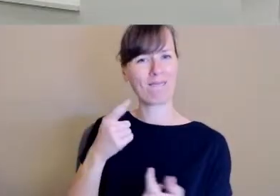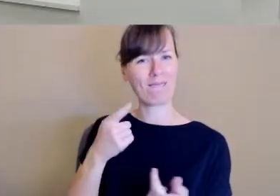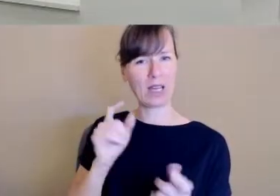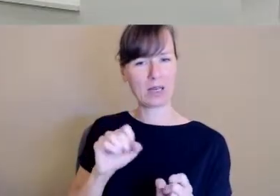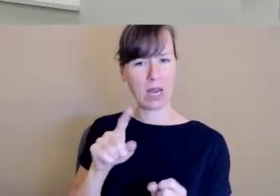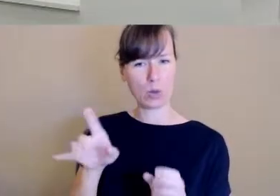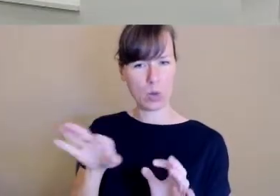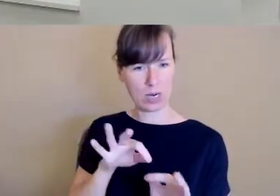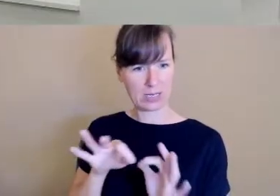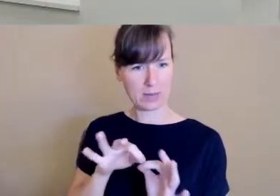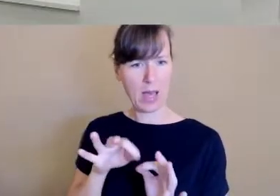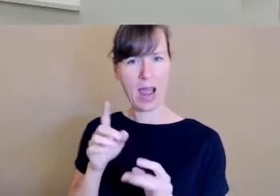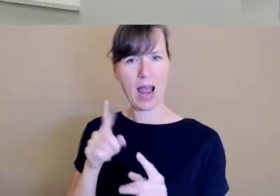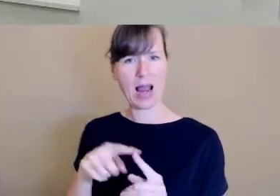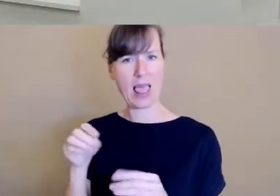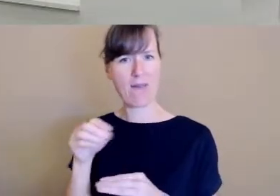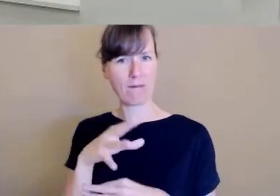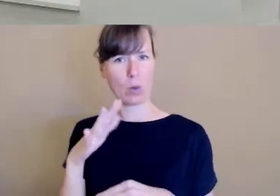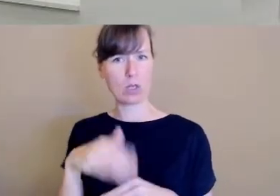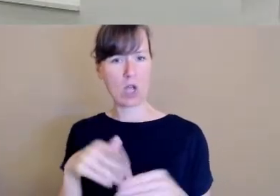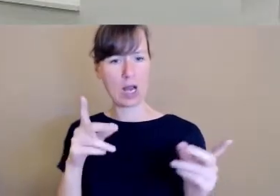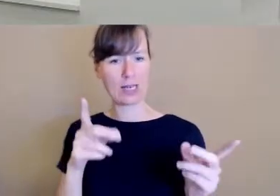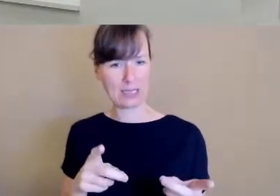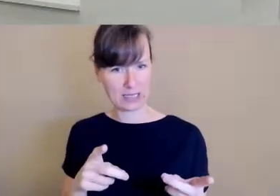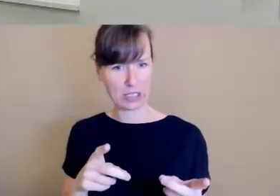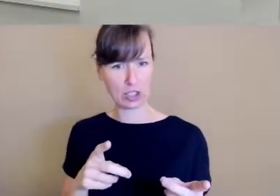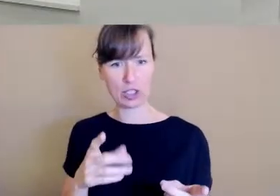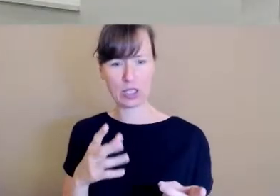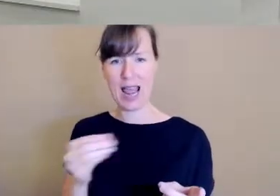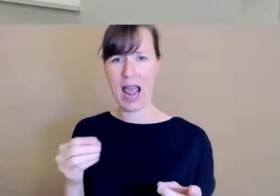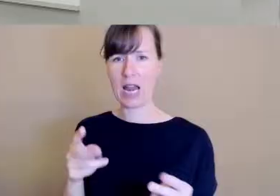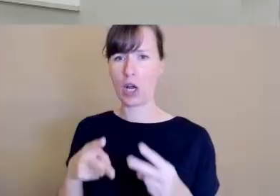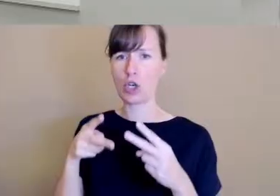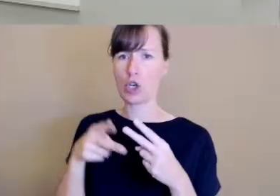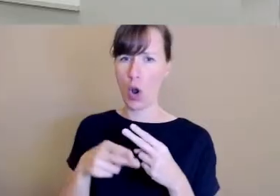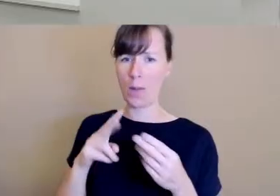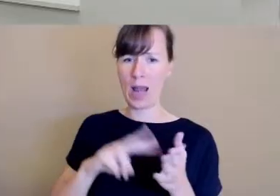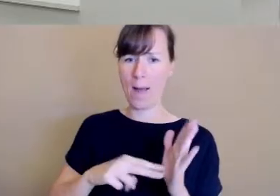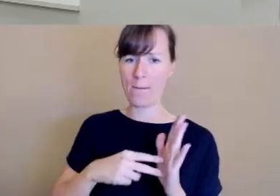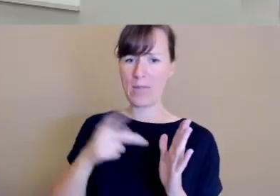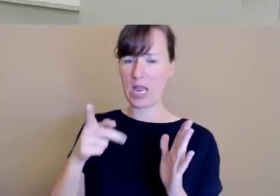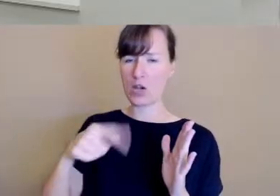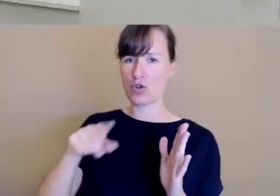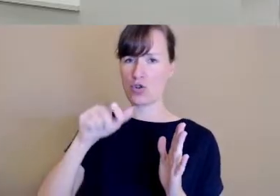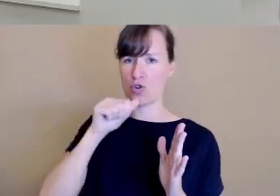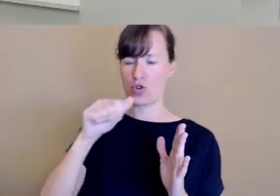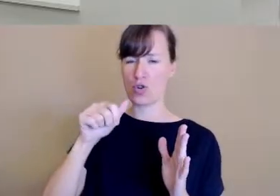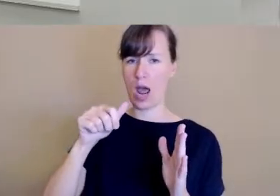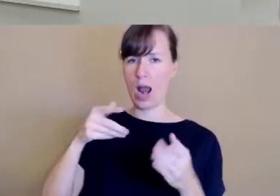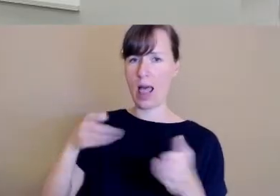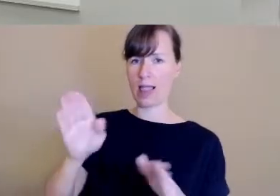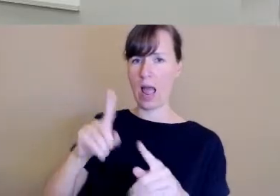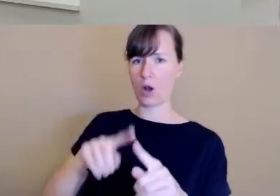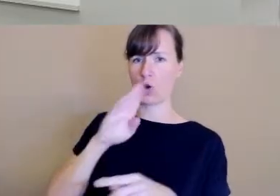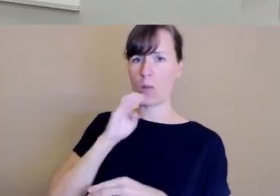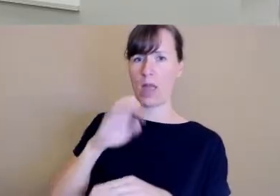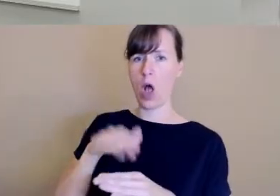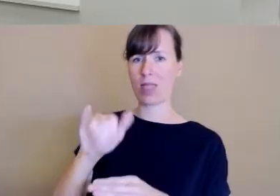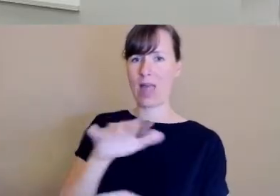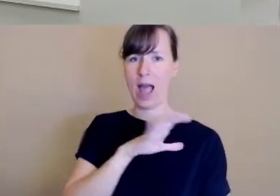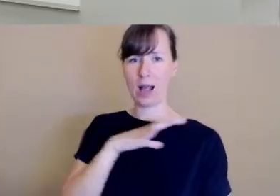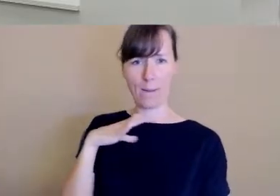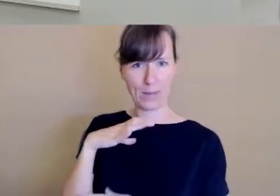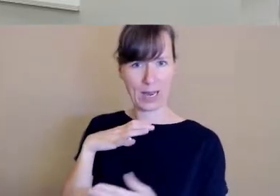on the decision? And terminate meaning you're no longer allowed to be in that committee. You can no longer, if you disagree, it's